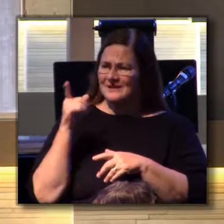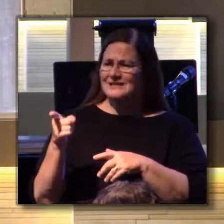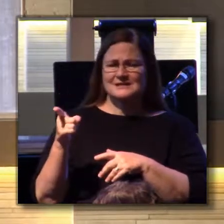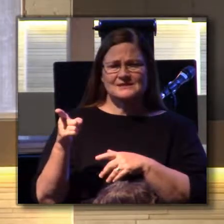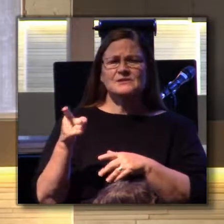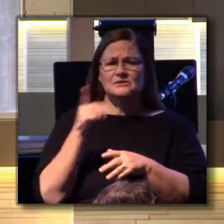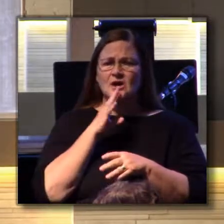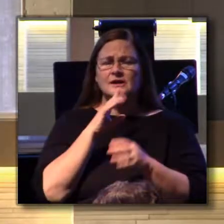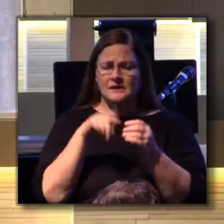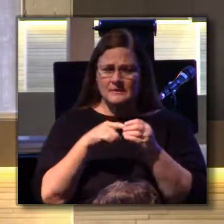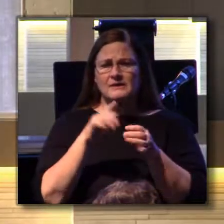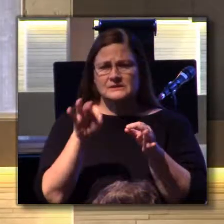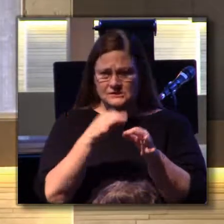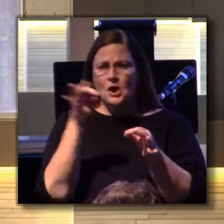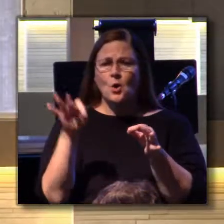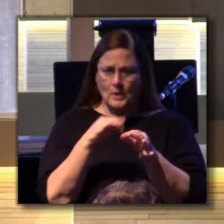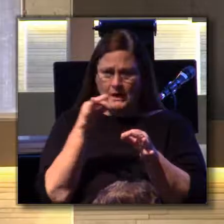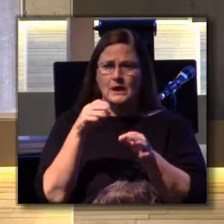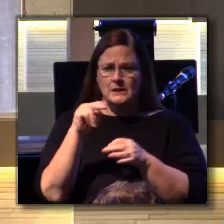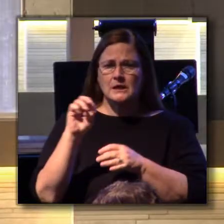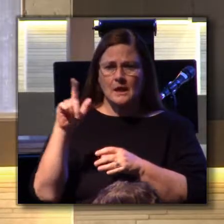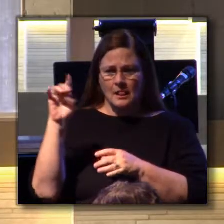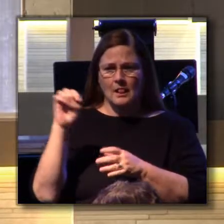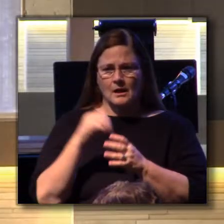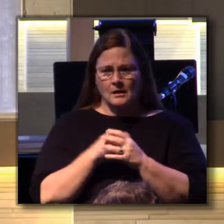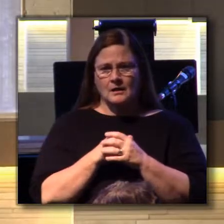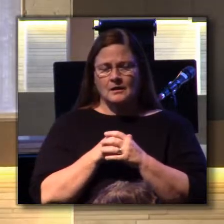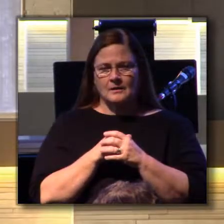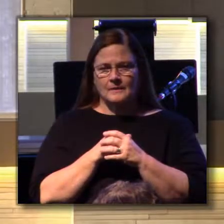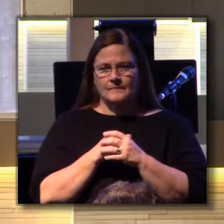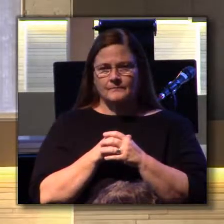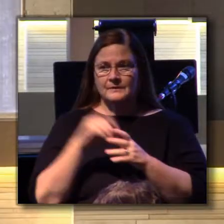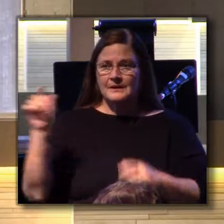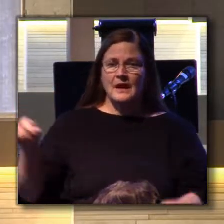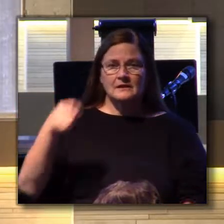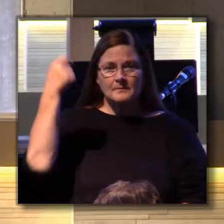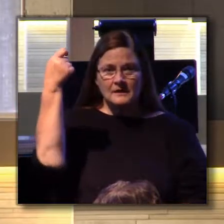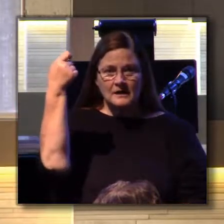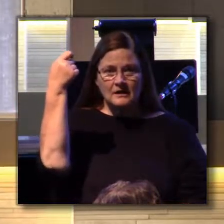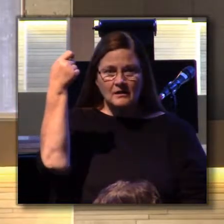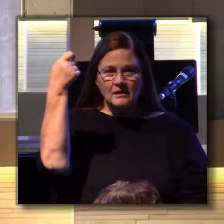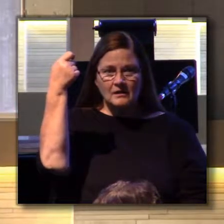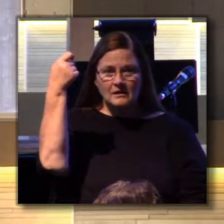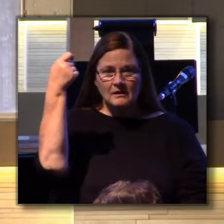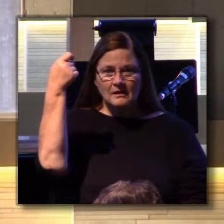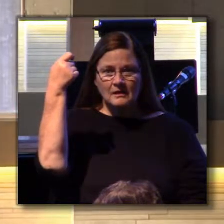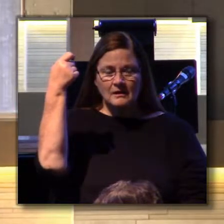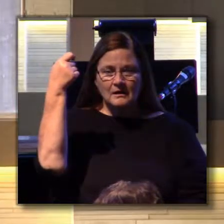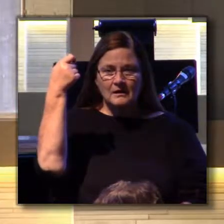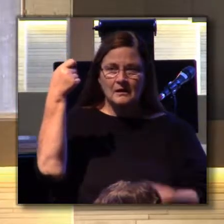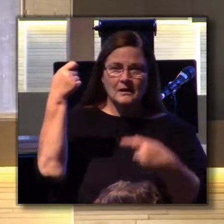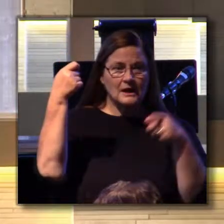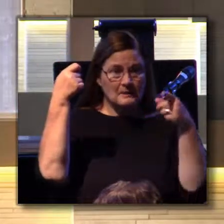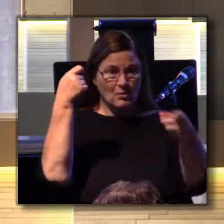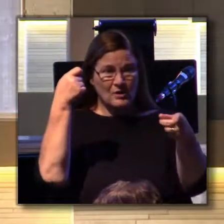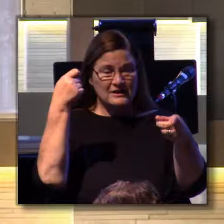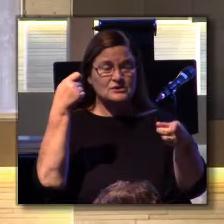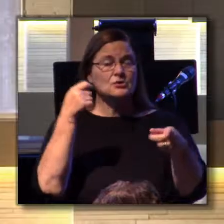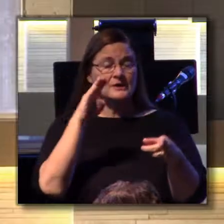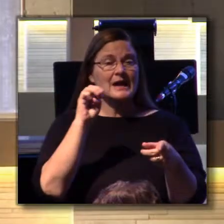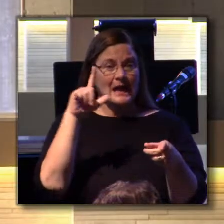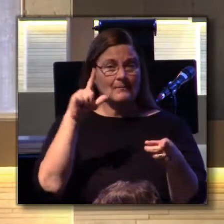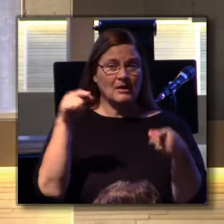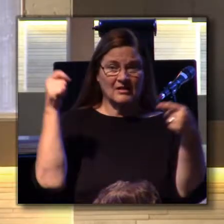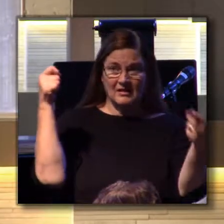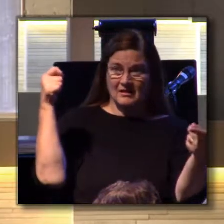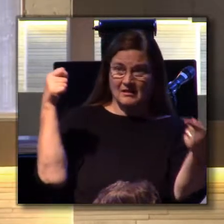he meant. It's not what he meant. He held up a needle, and he pointed to a camel,